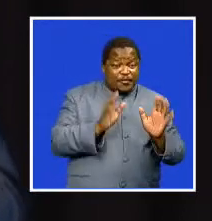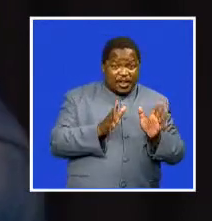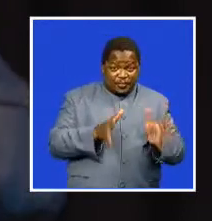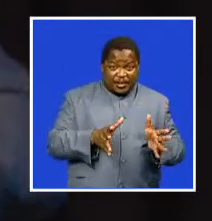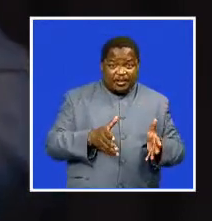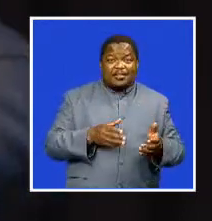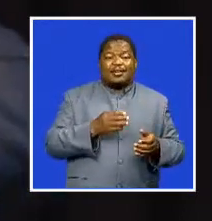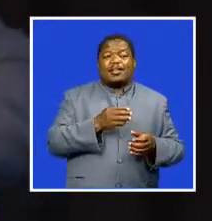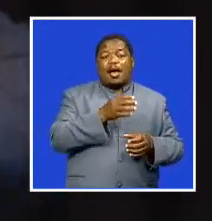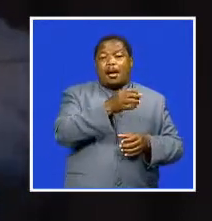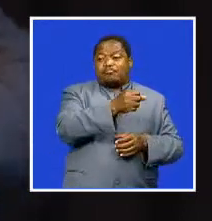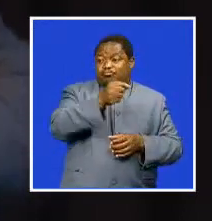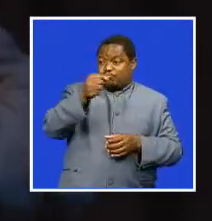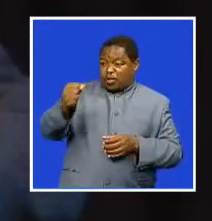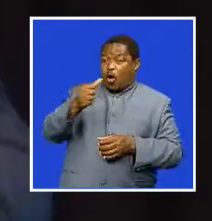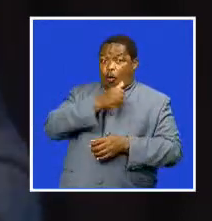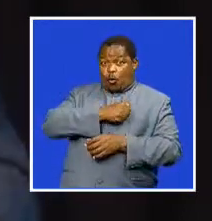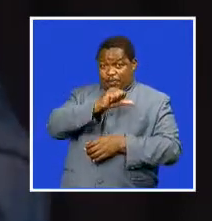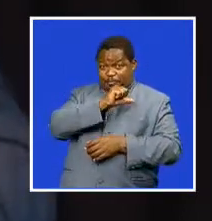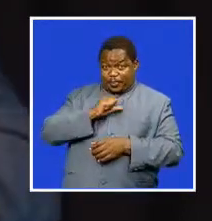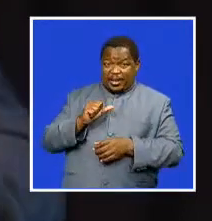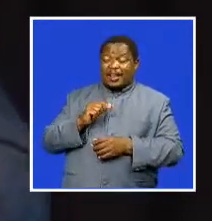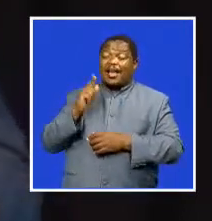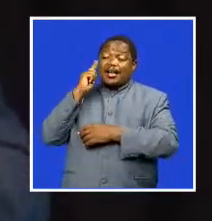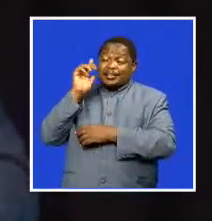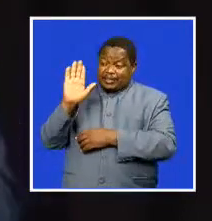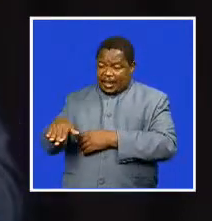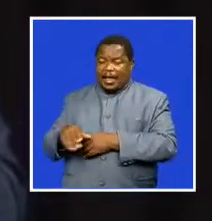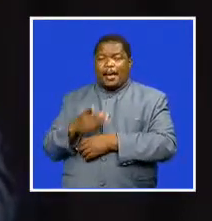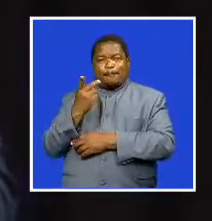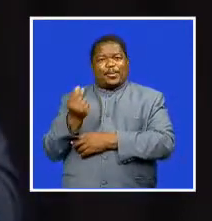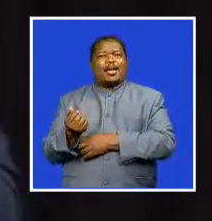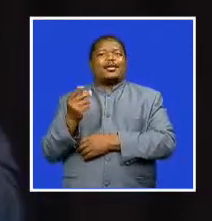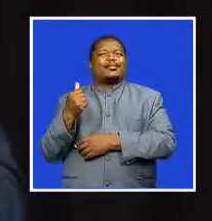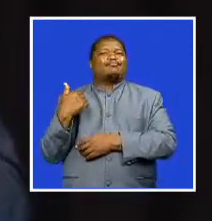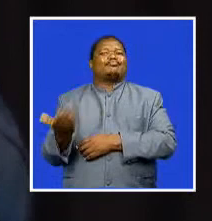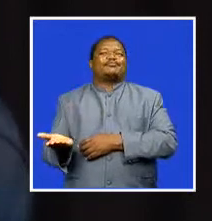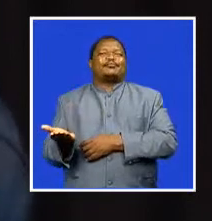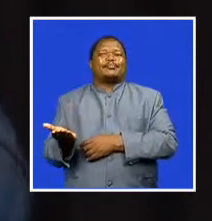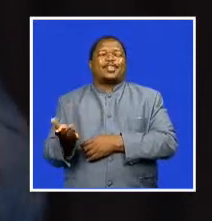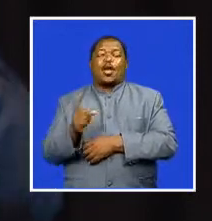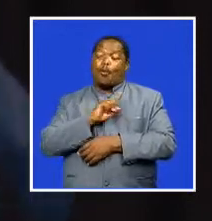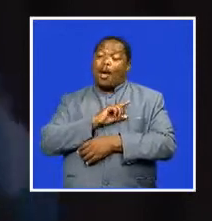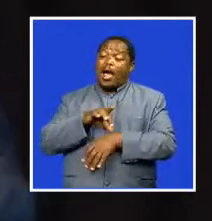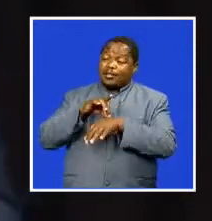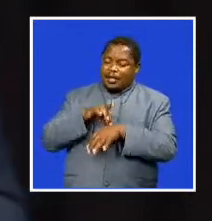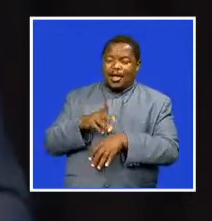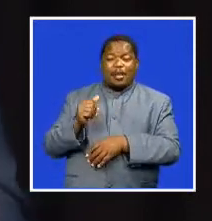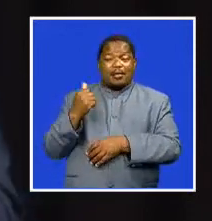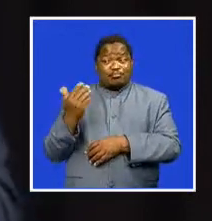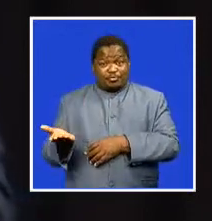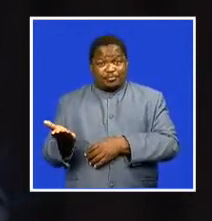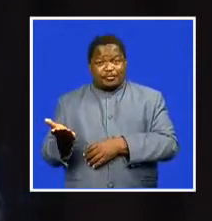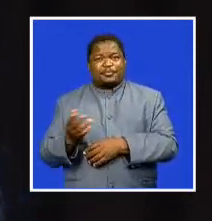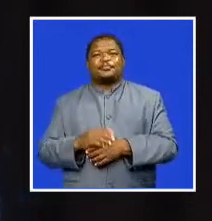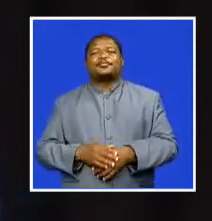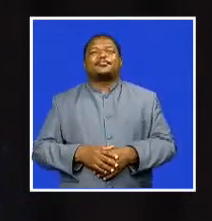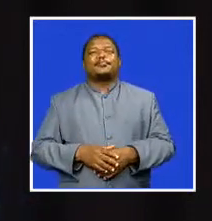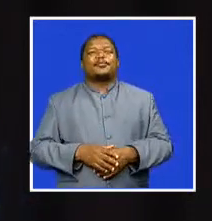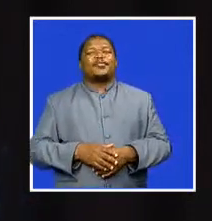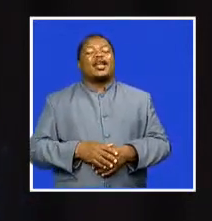dokotela wanaba lababuke kuthiwa ma internal organ dokotela ulisebenza lapha e-government